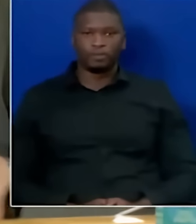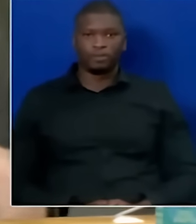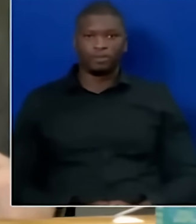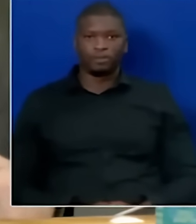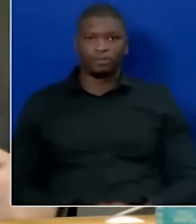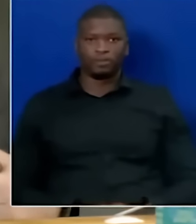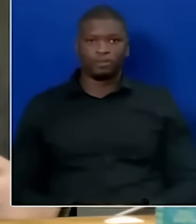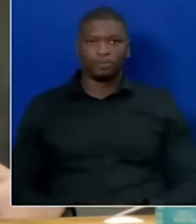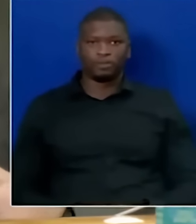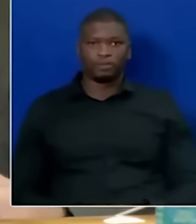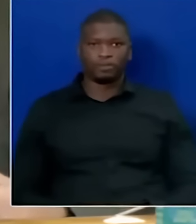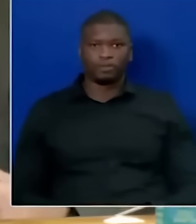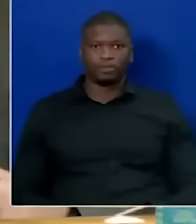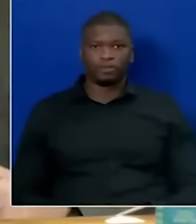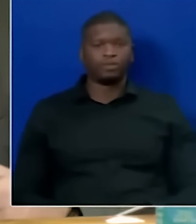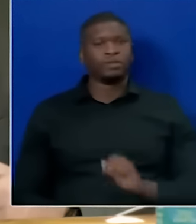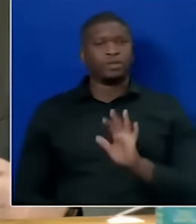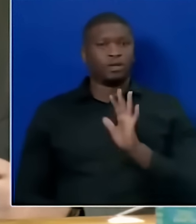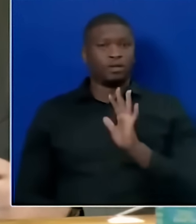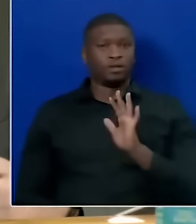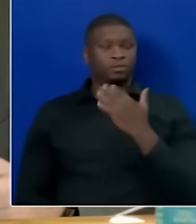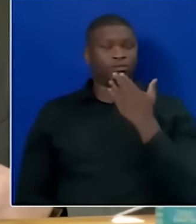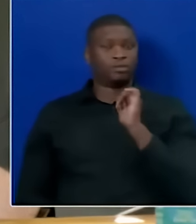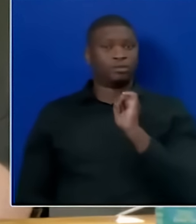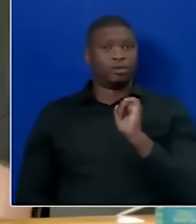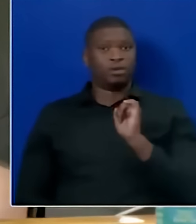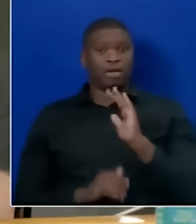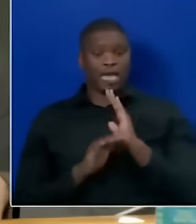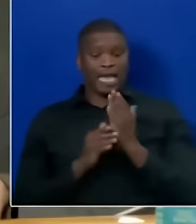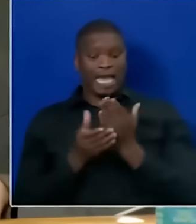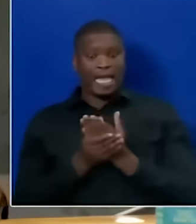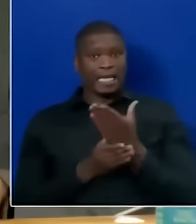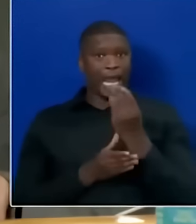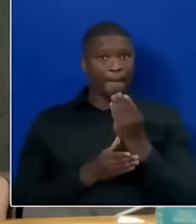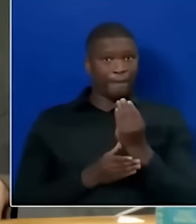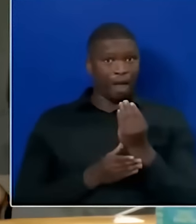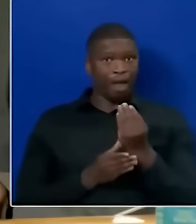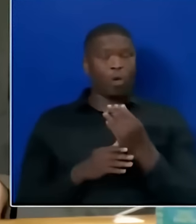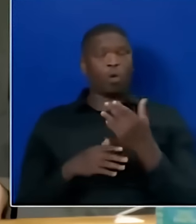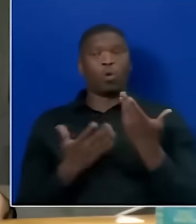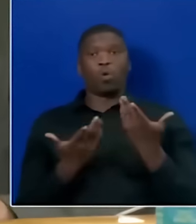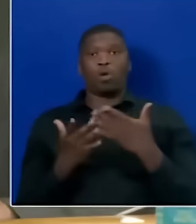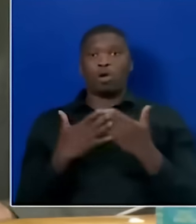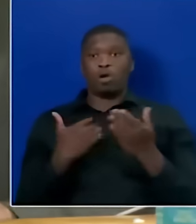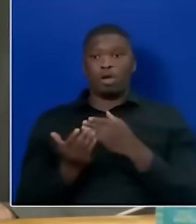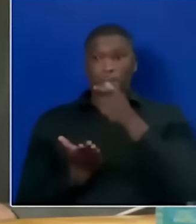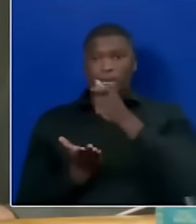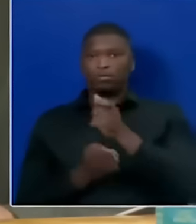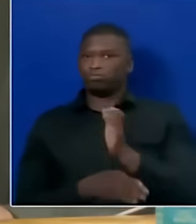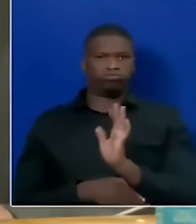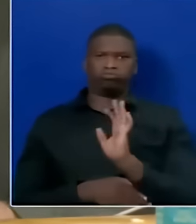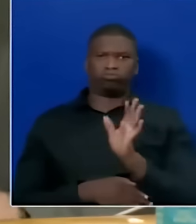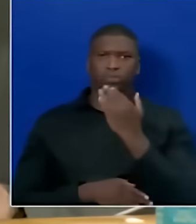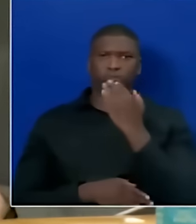without mentioning case numbers or cases that you can see on the infographic in front of you, can